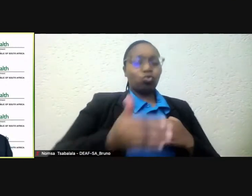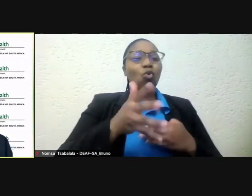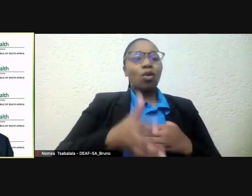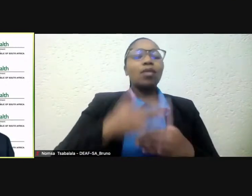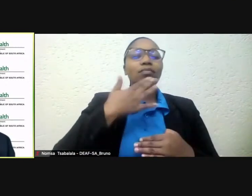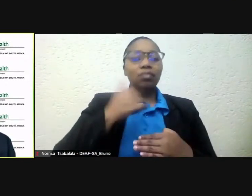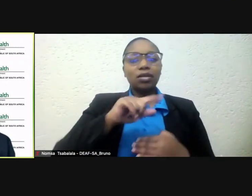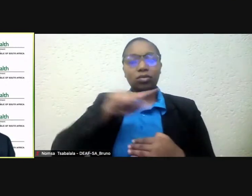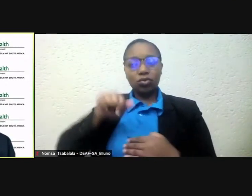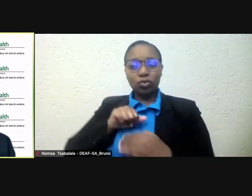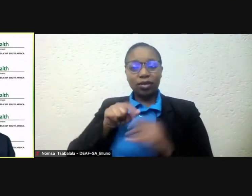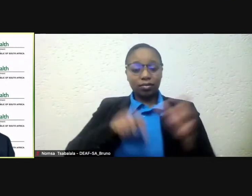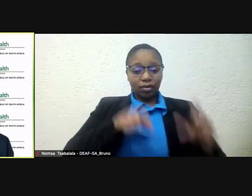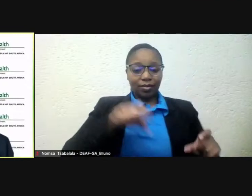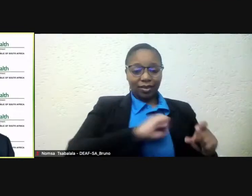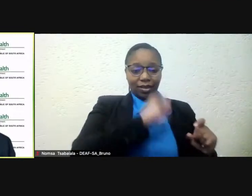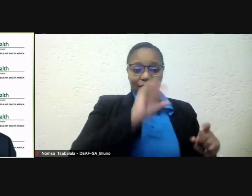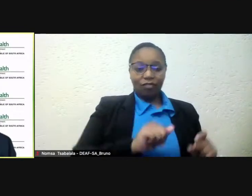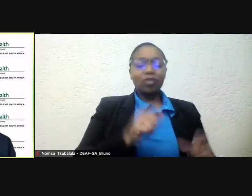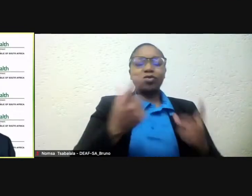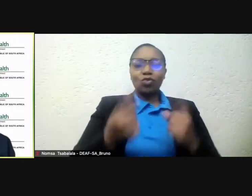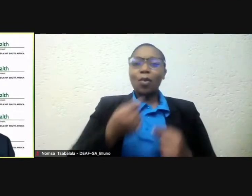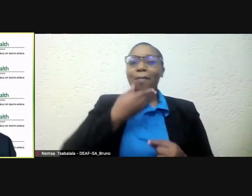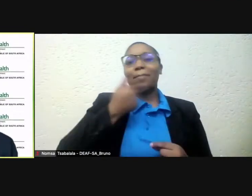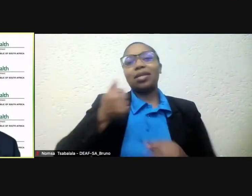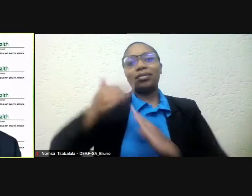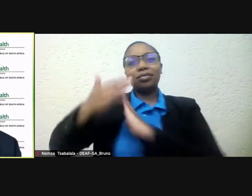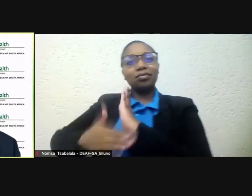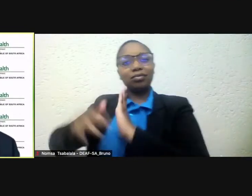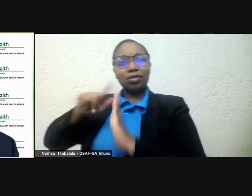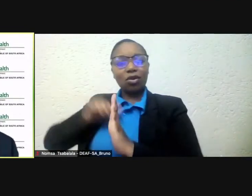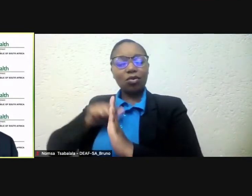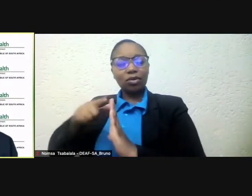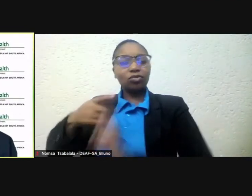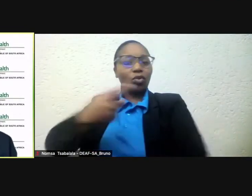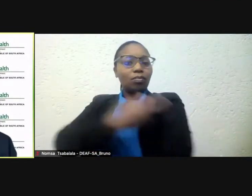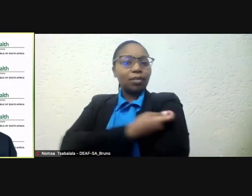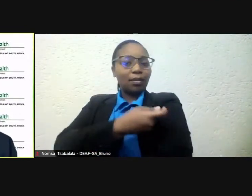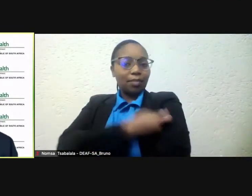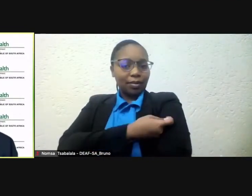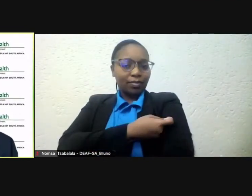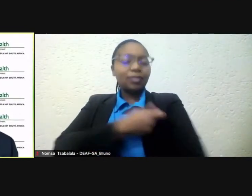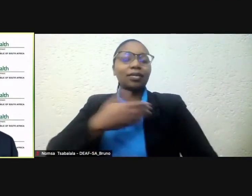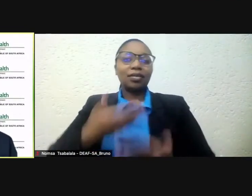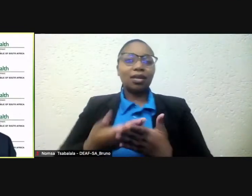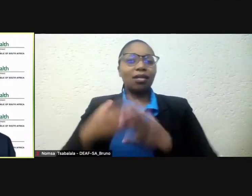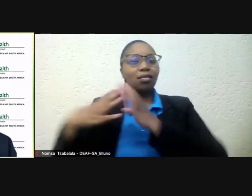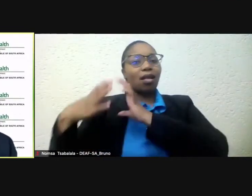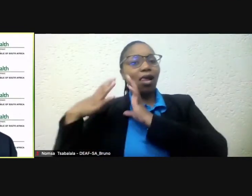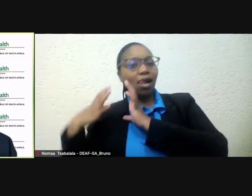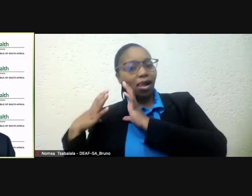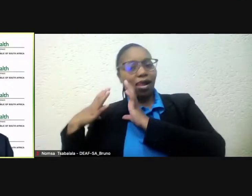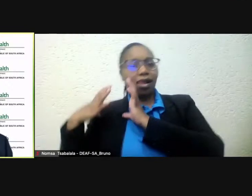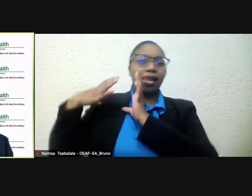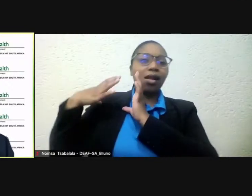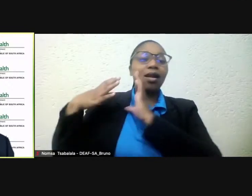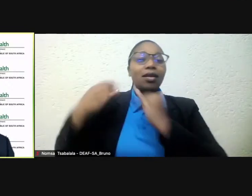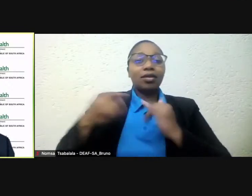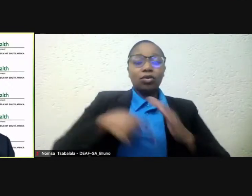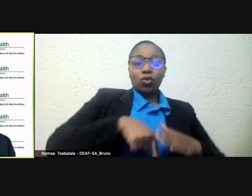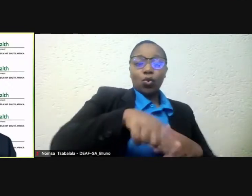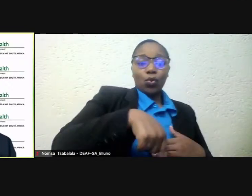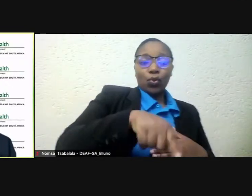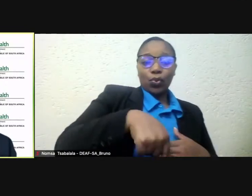vaccinated. This weekend and the coming week have again been declared by our president and the deputy president as